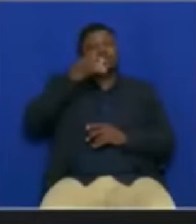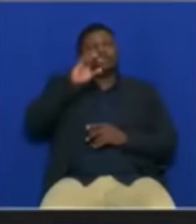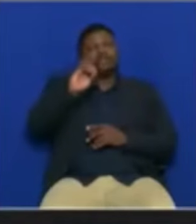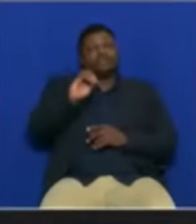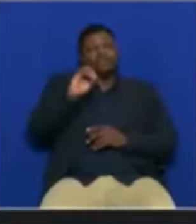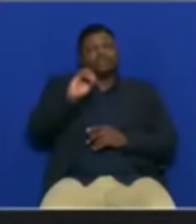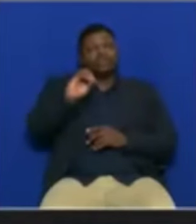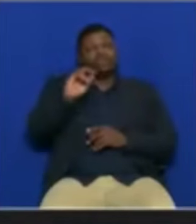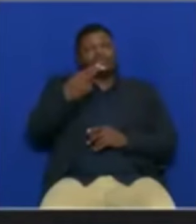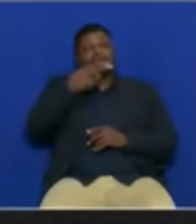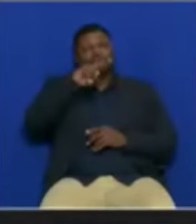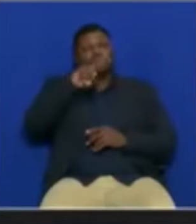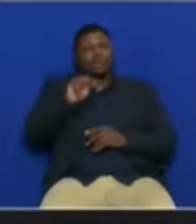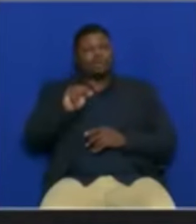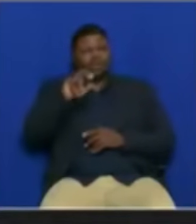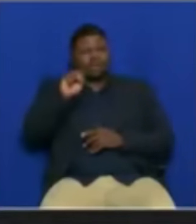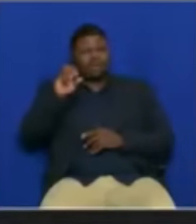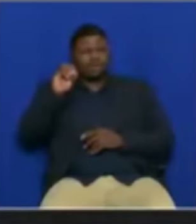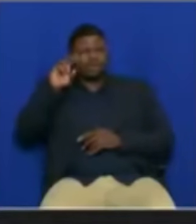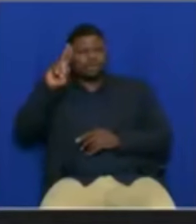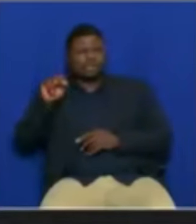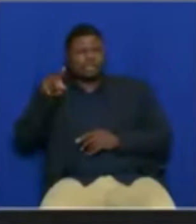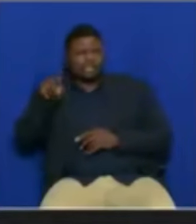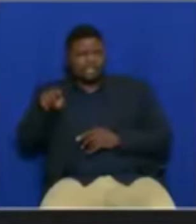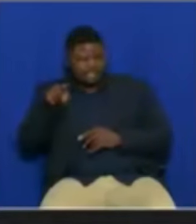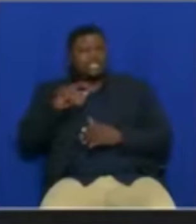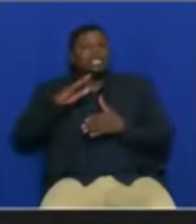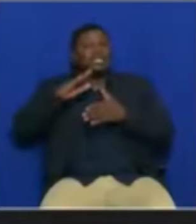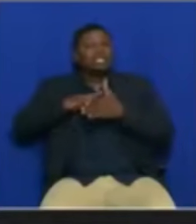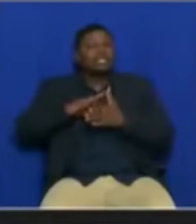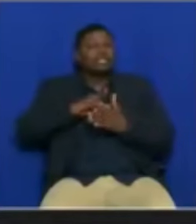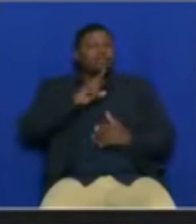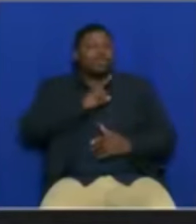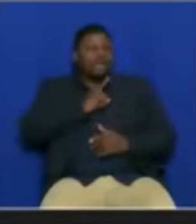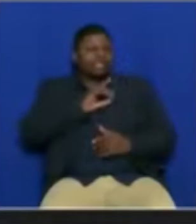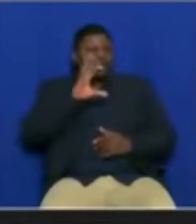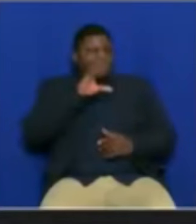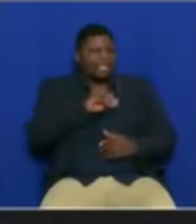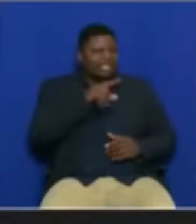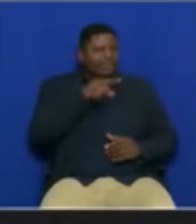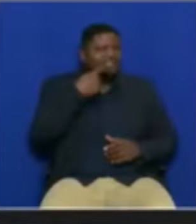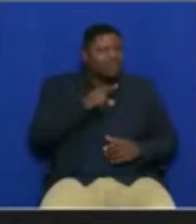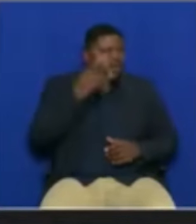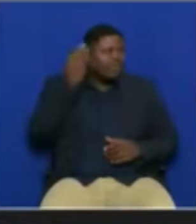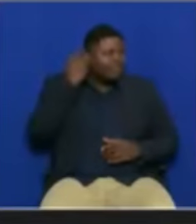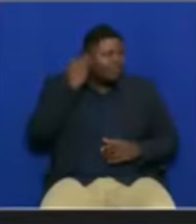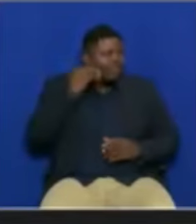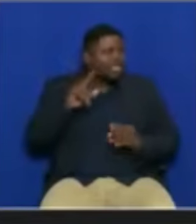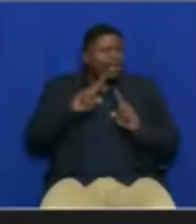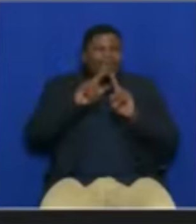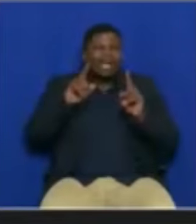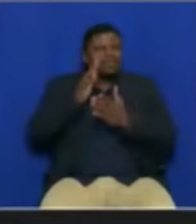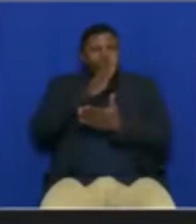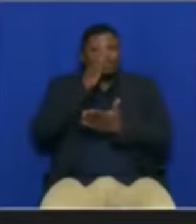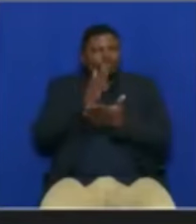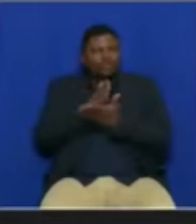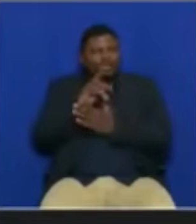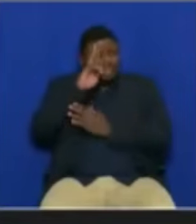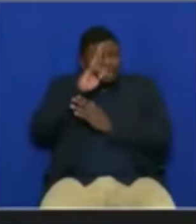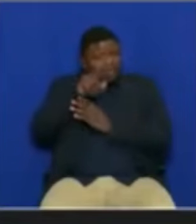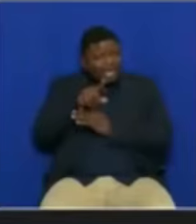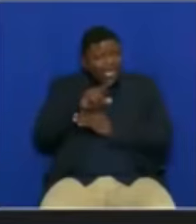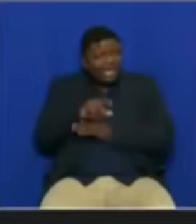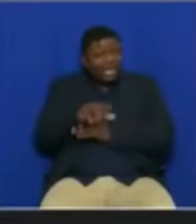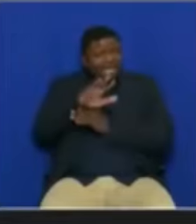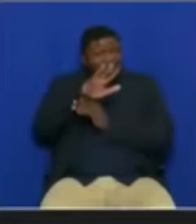information. Yes. Right? And I know you remember it. Let me not remember. 937? Yeah, 937, it says